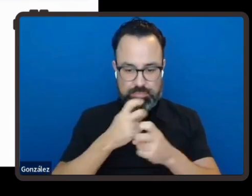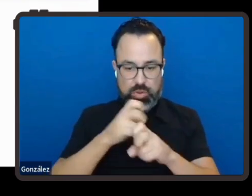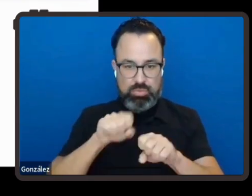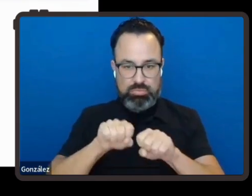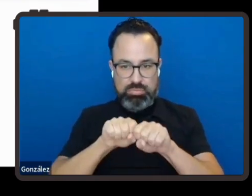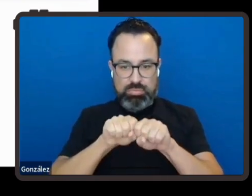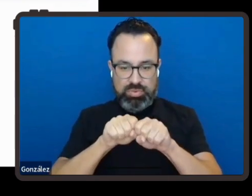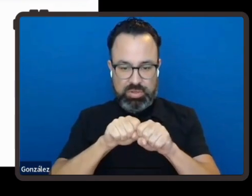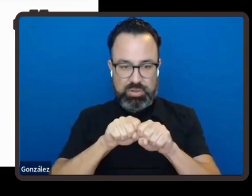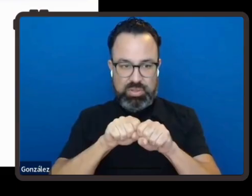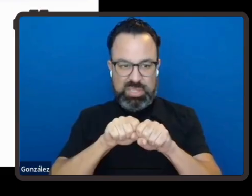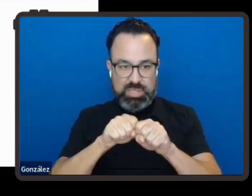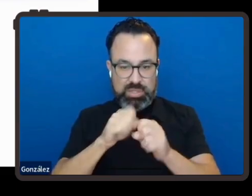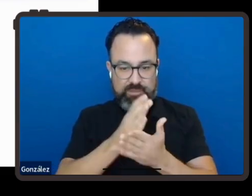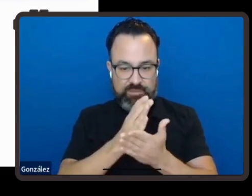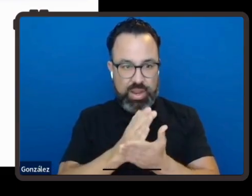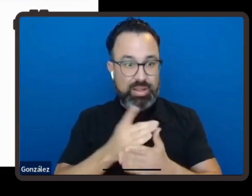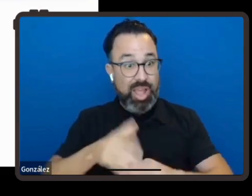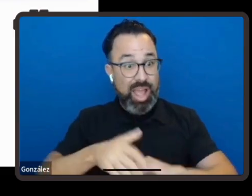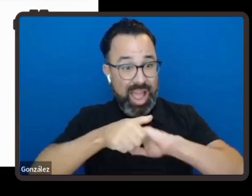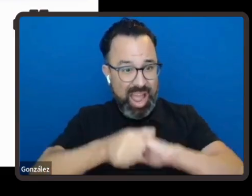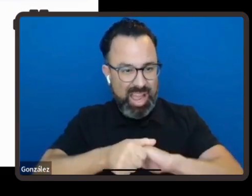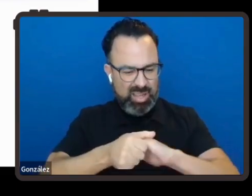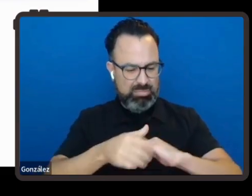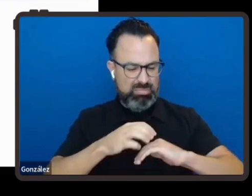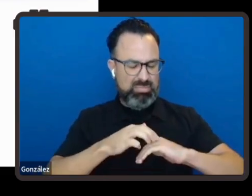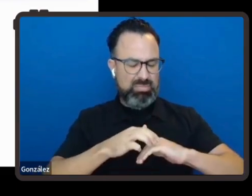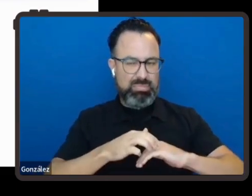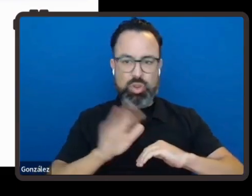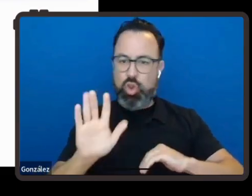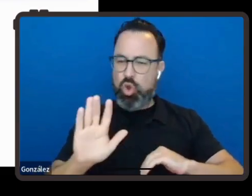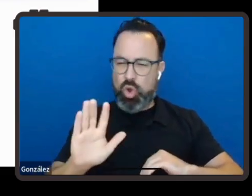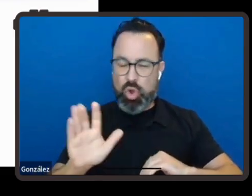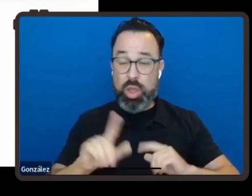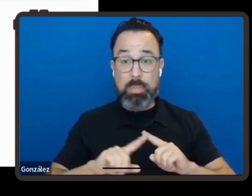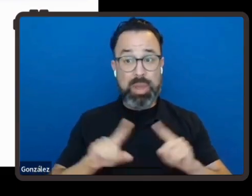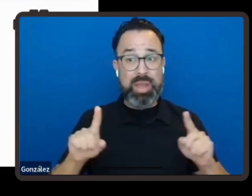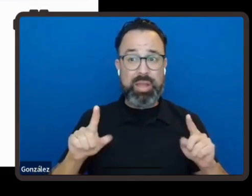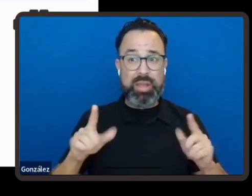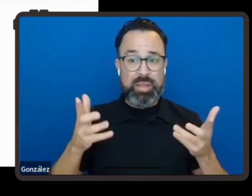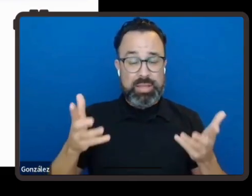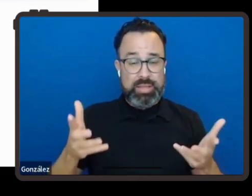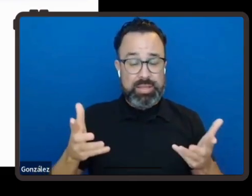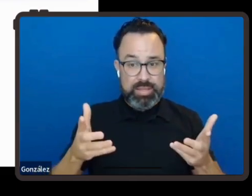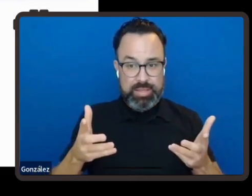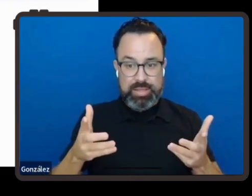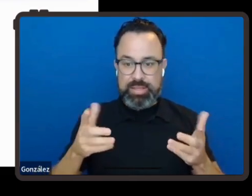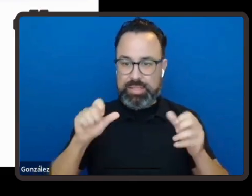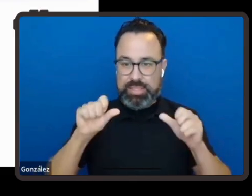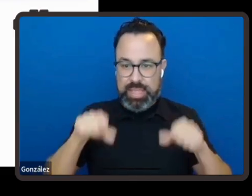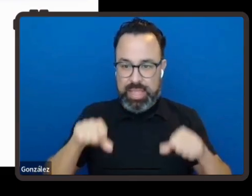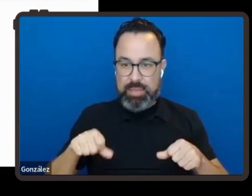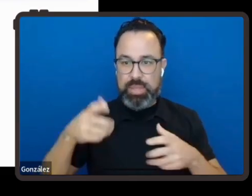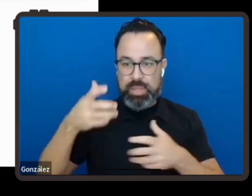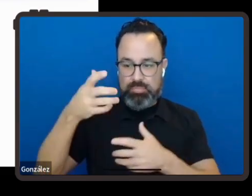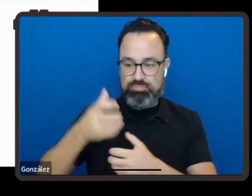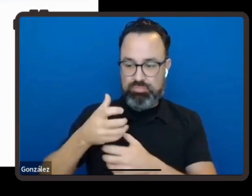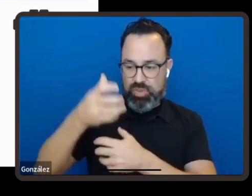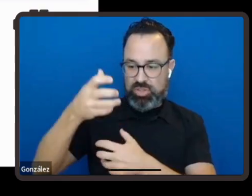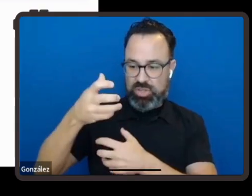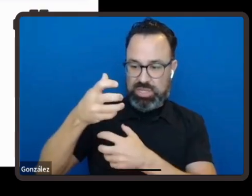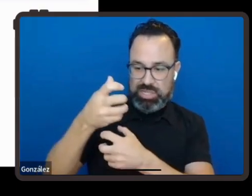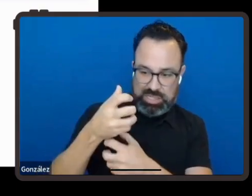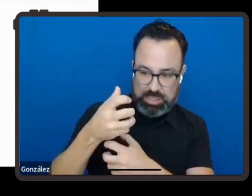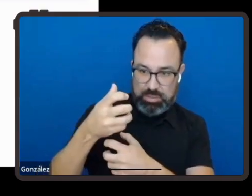by somebody shaking your hand. You're going to, but it is, you know, a compression fracture on top of everything else. We